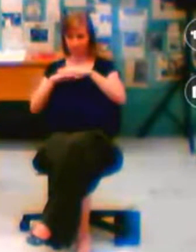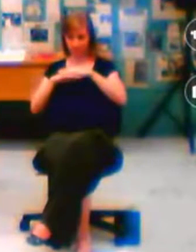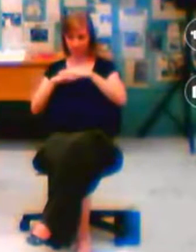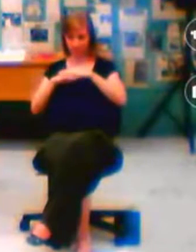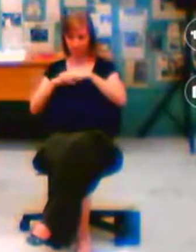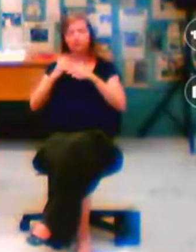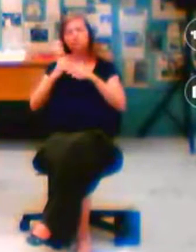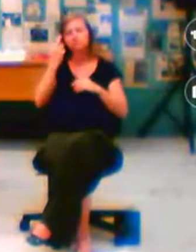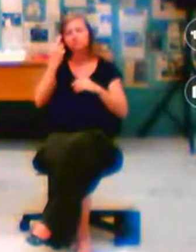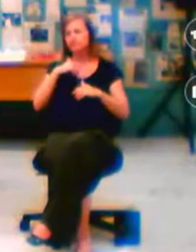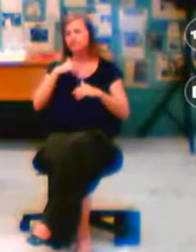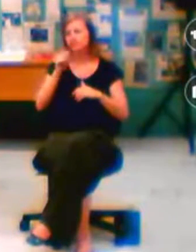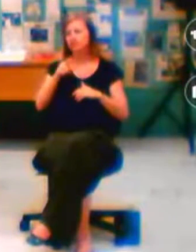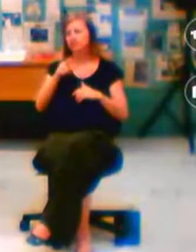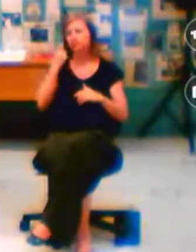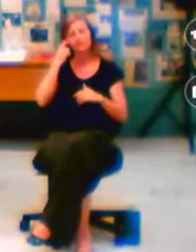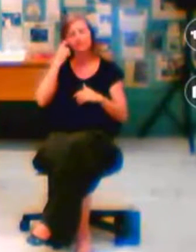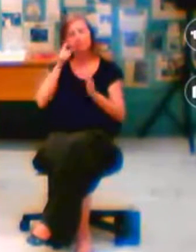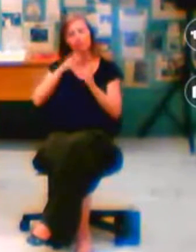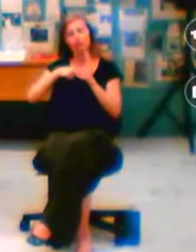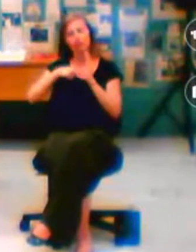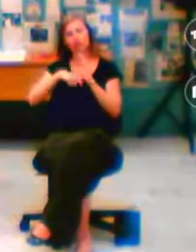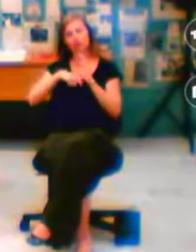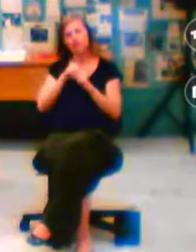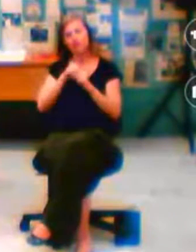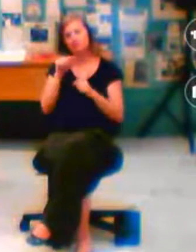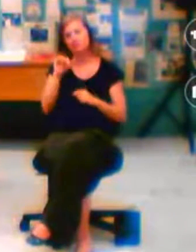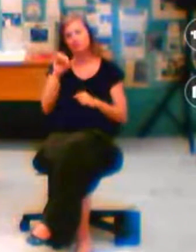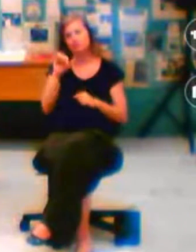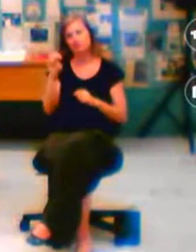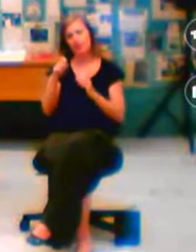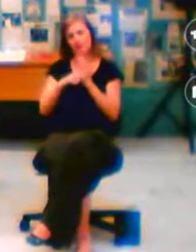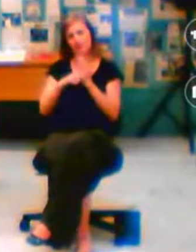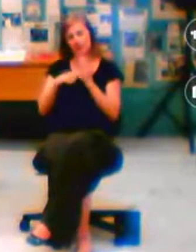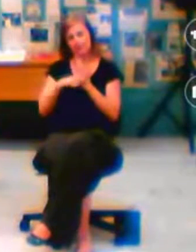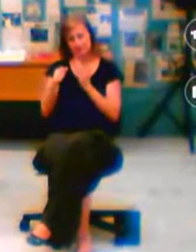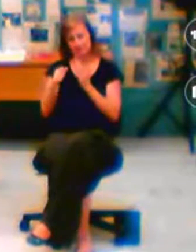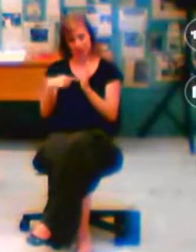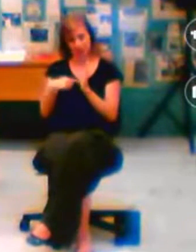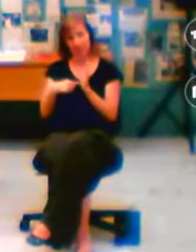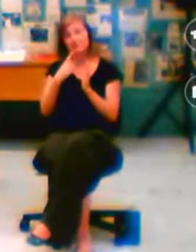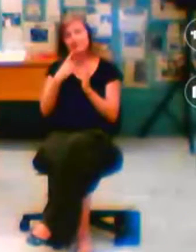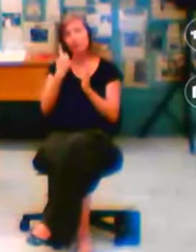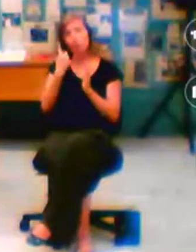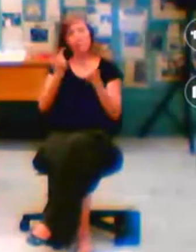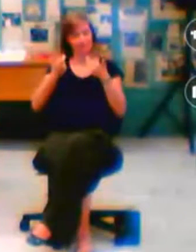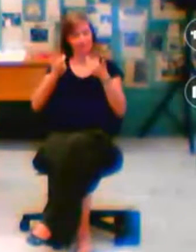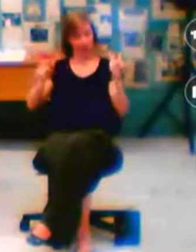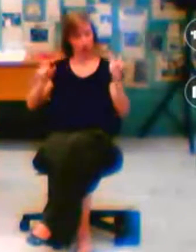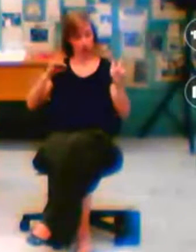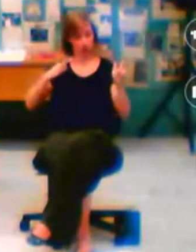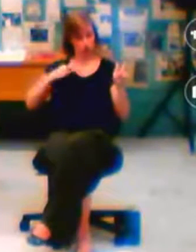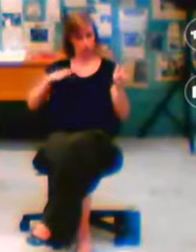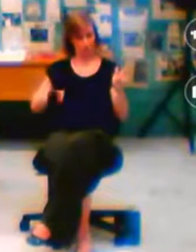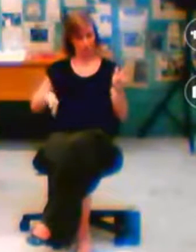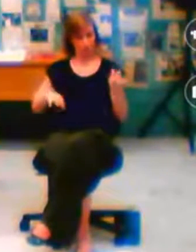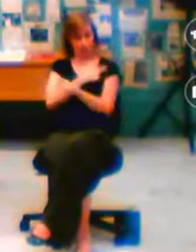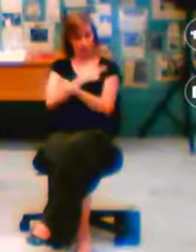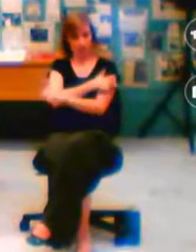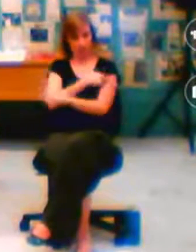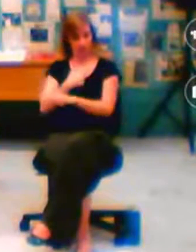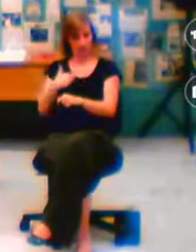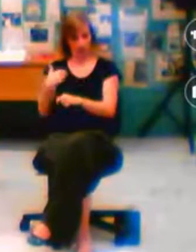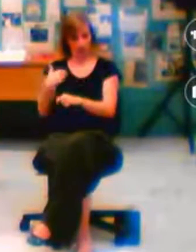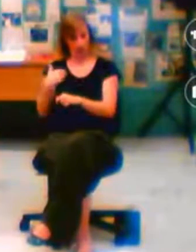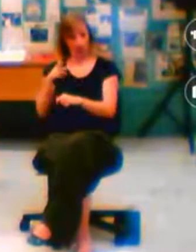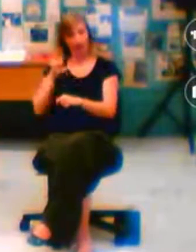at Colorado Cares, as well as providers? You know, there was a recent